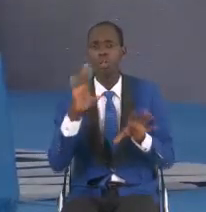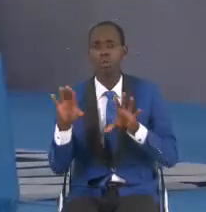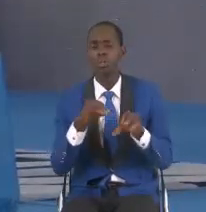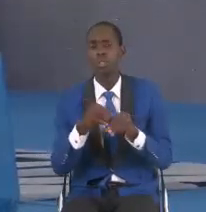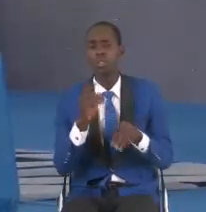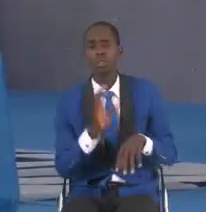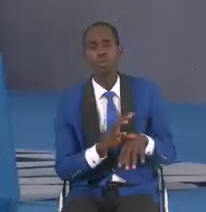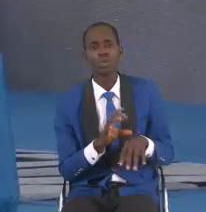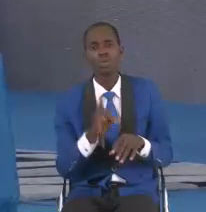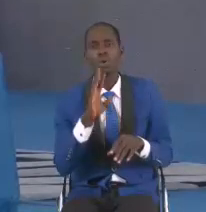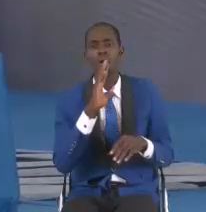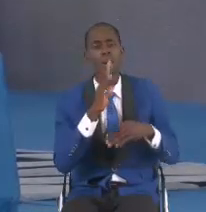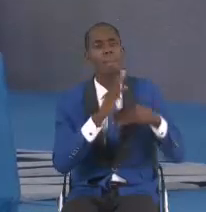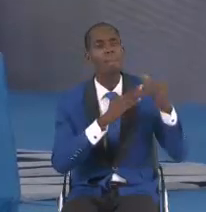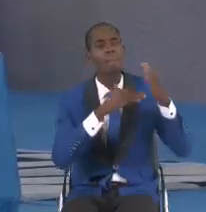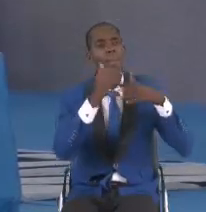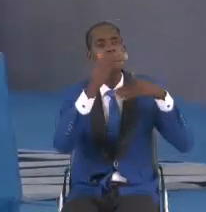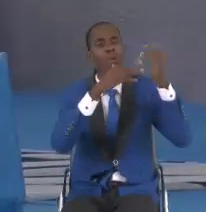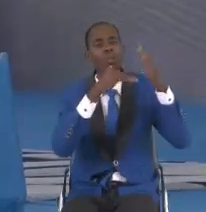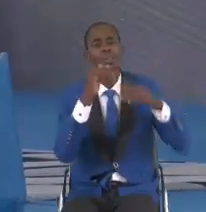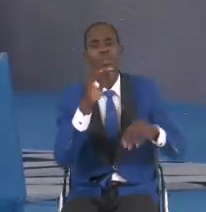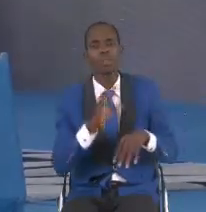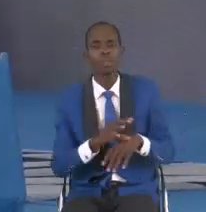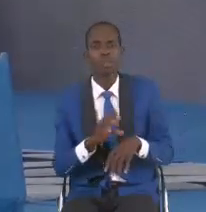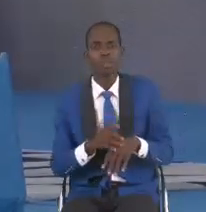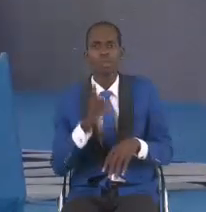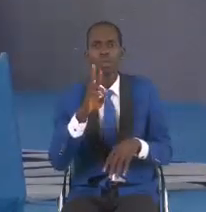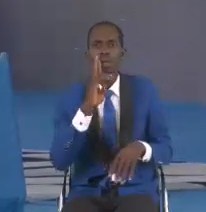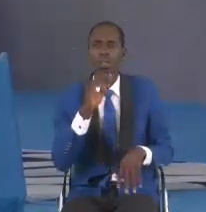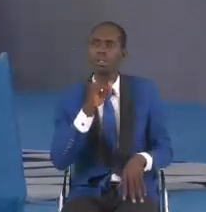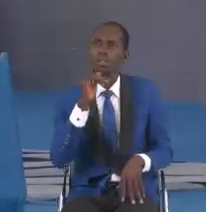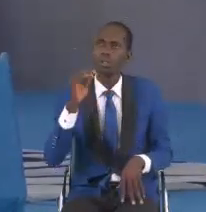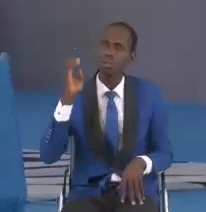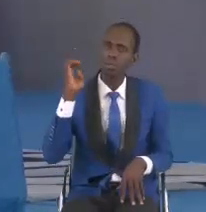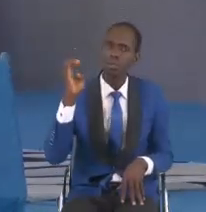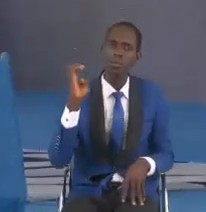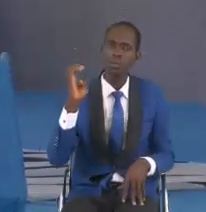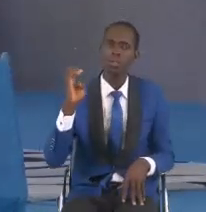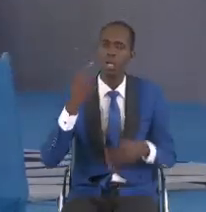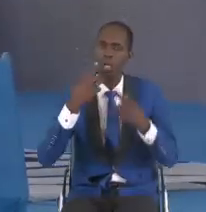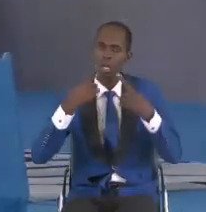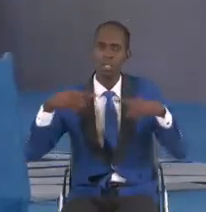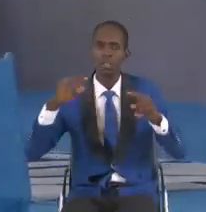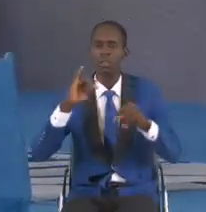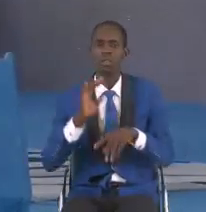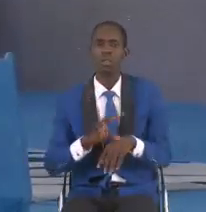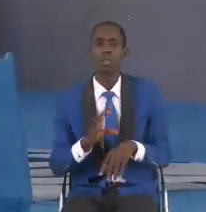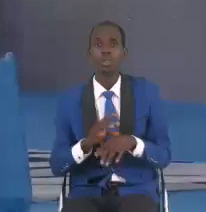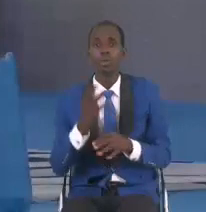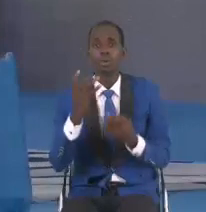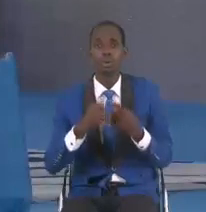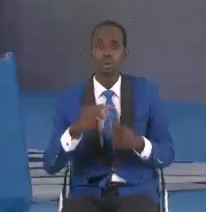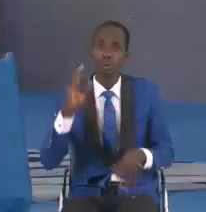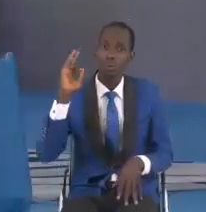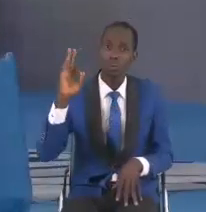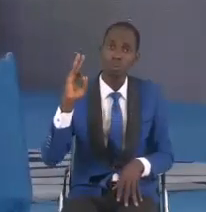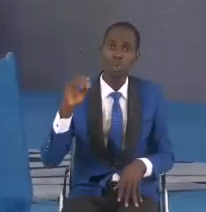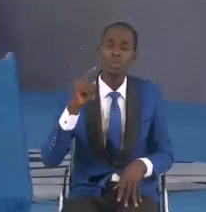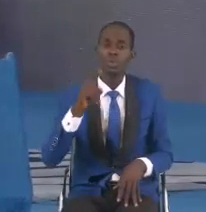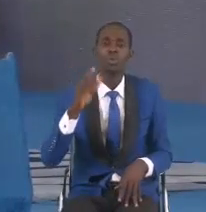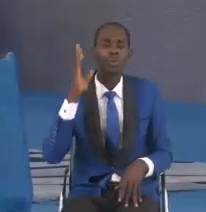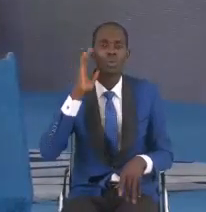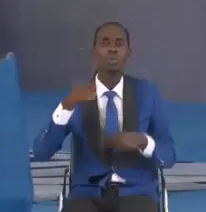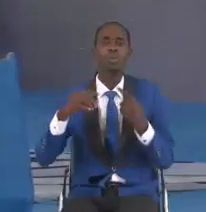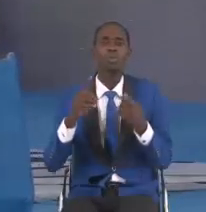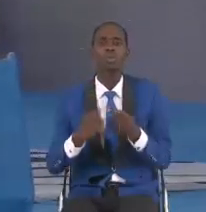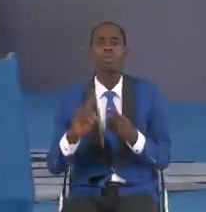the church. You're not evangelizing the church. If you're going to evangelize, you go where the sinners are. If